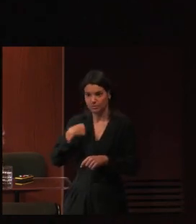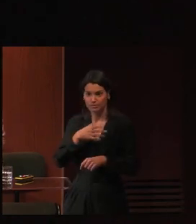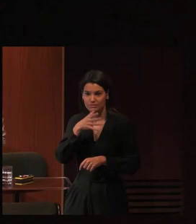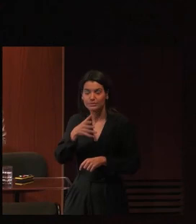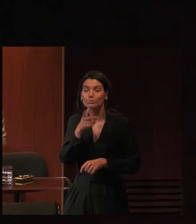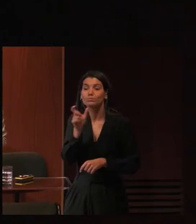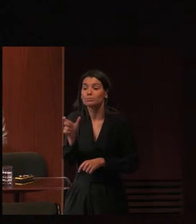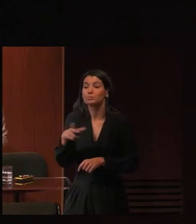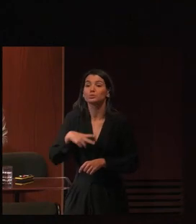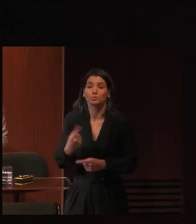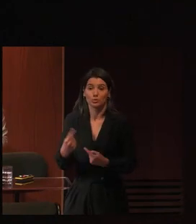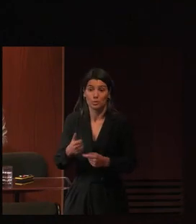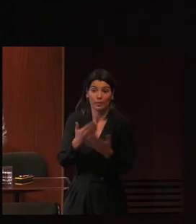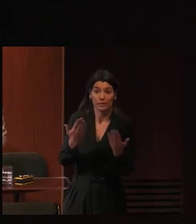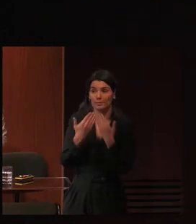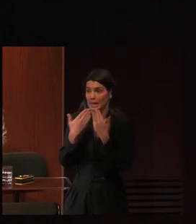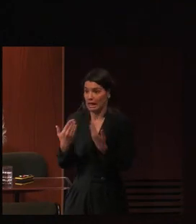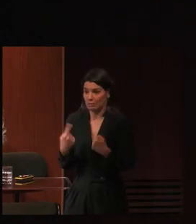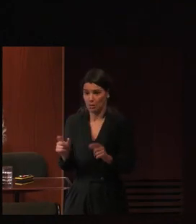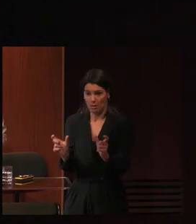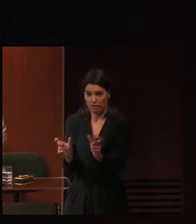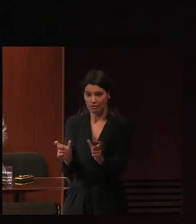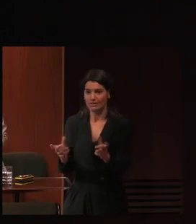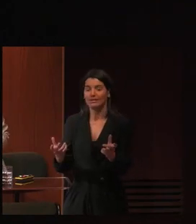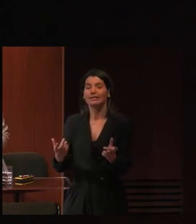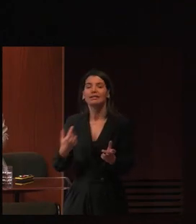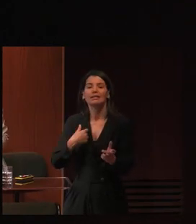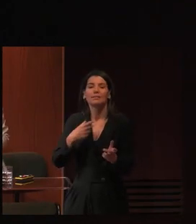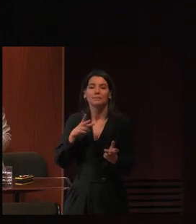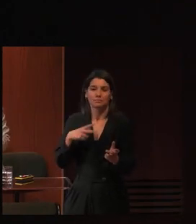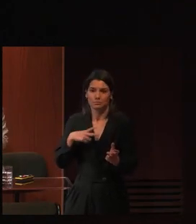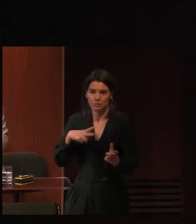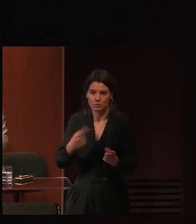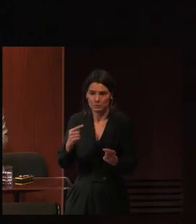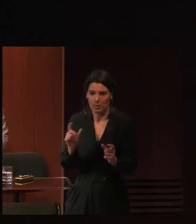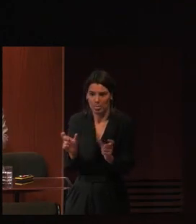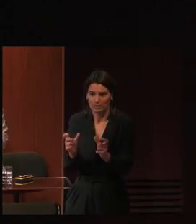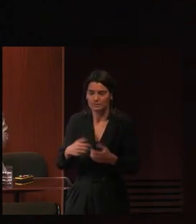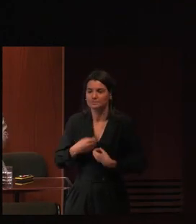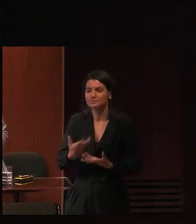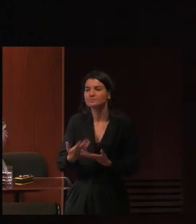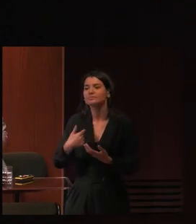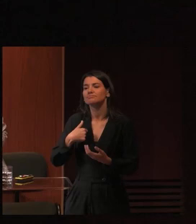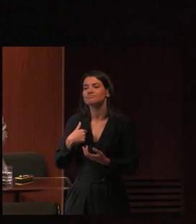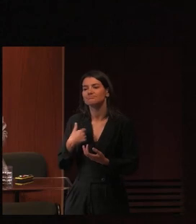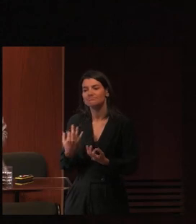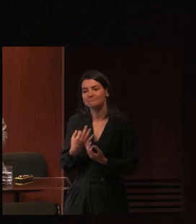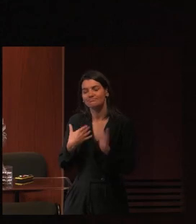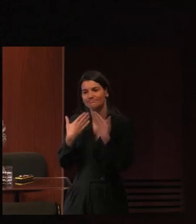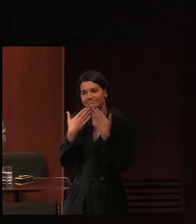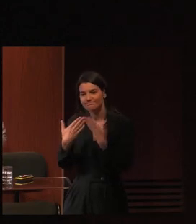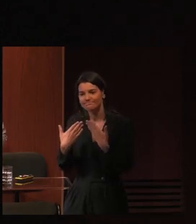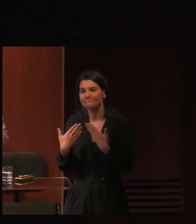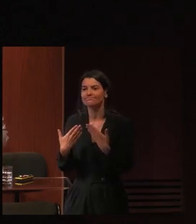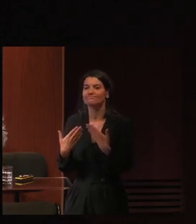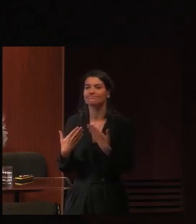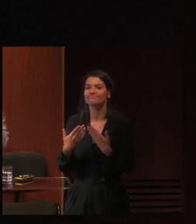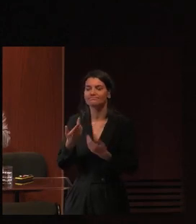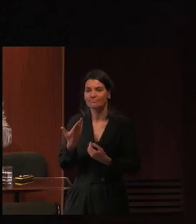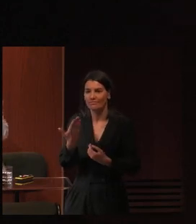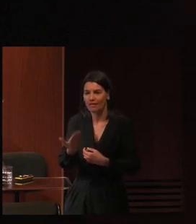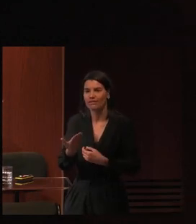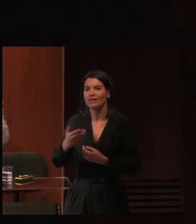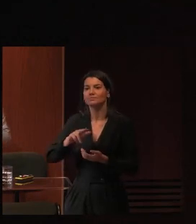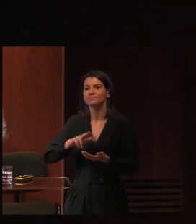in Portuguese. Therefore, I'm very thankful to the simultaneous interpreters who will give